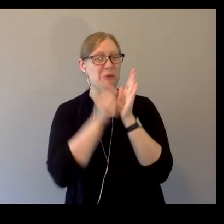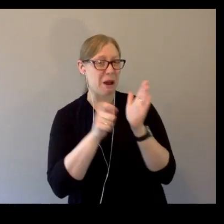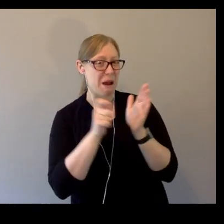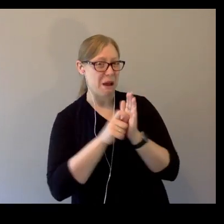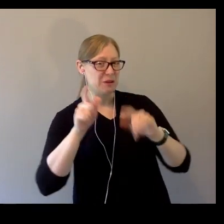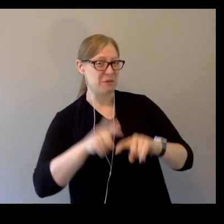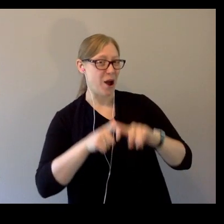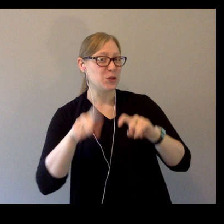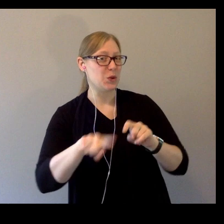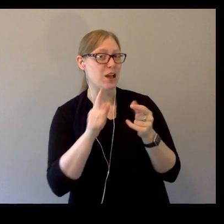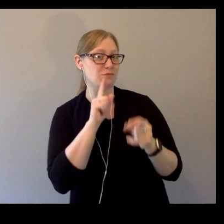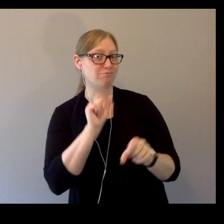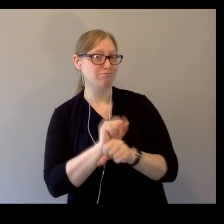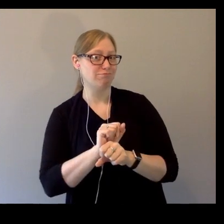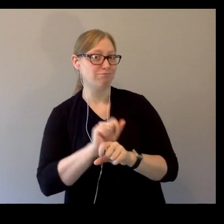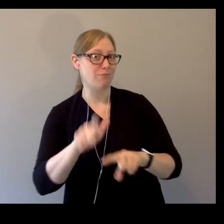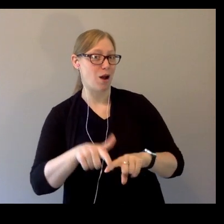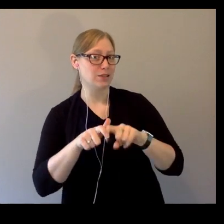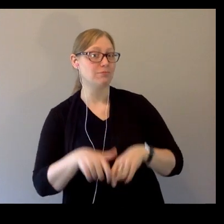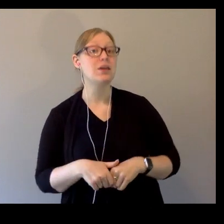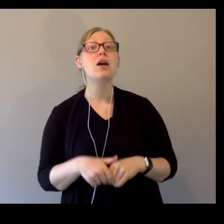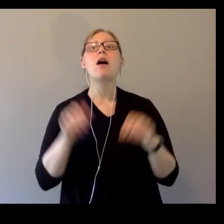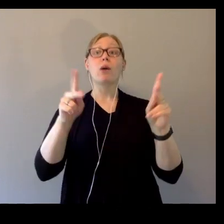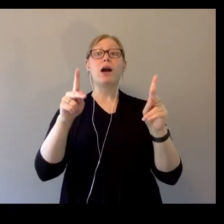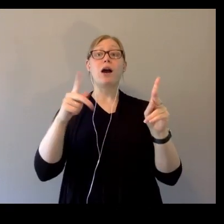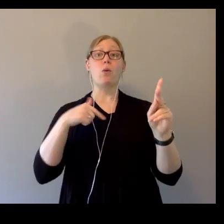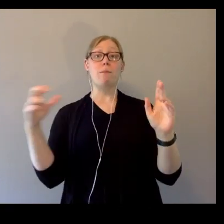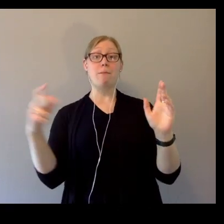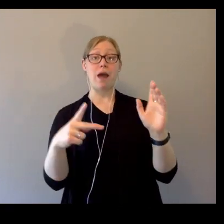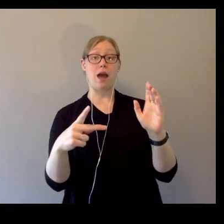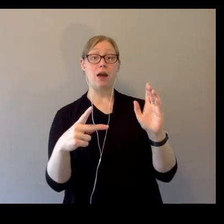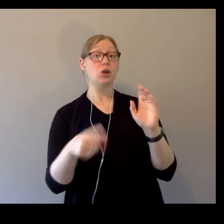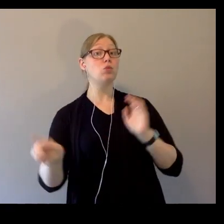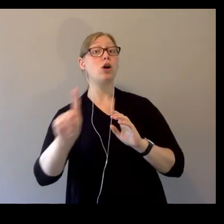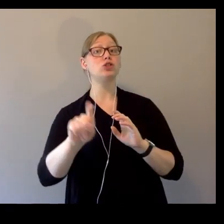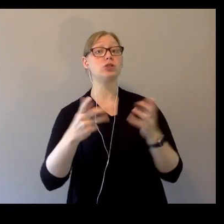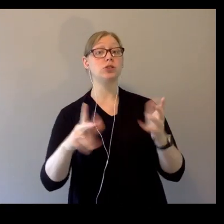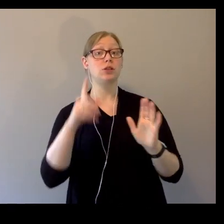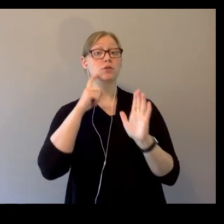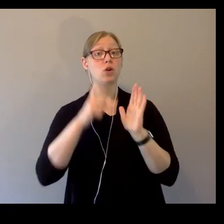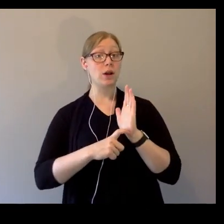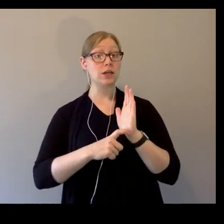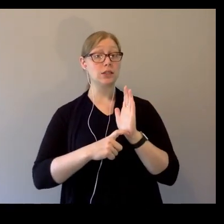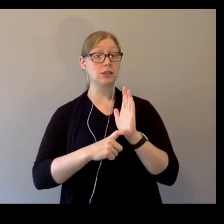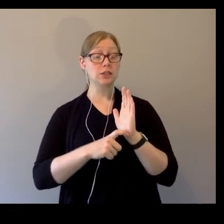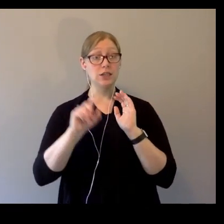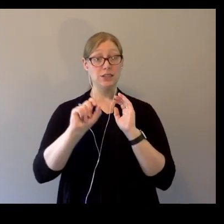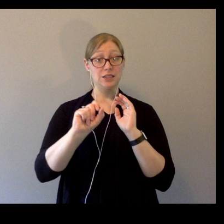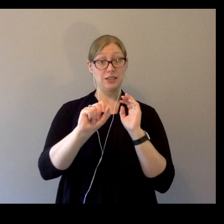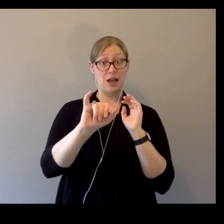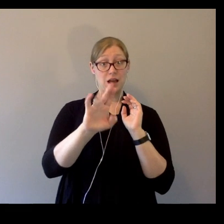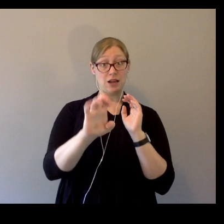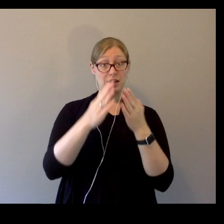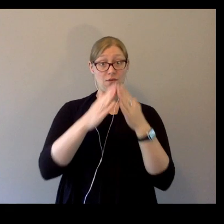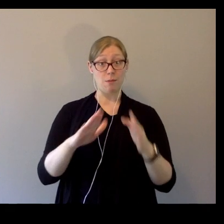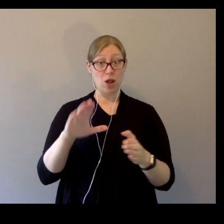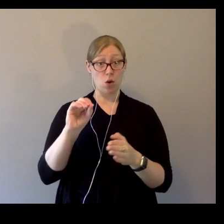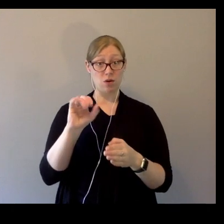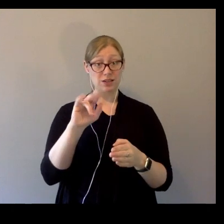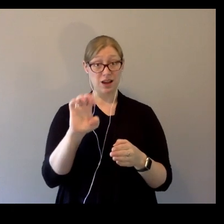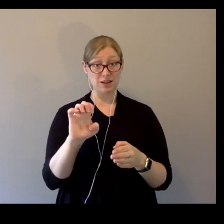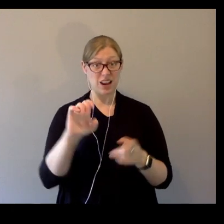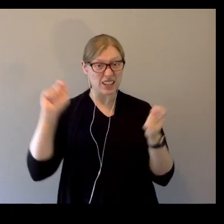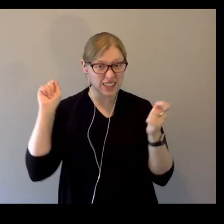here. All right, so we're back, and what you should have noticed is that the sine divided by the cosine